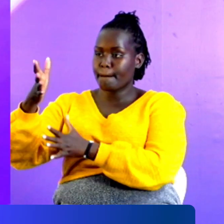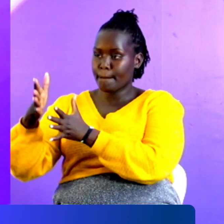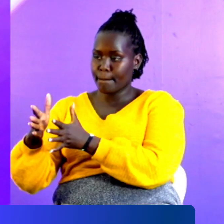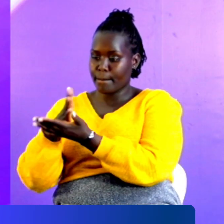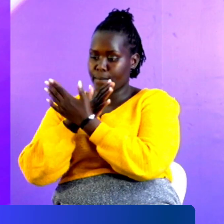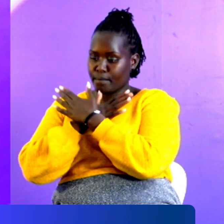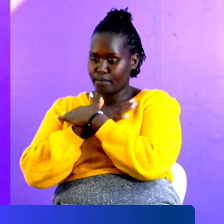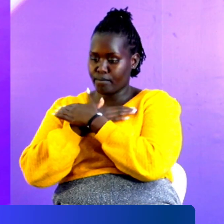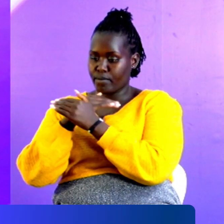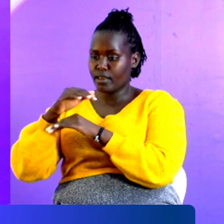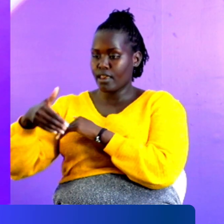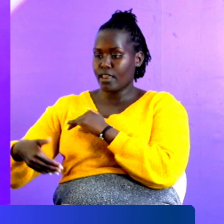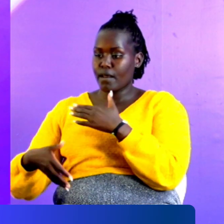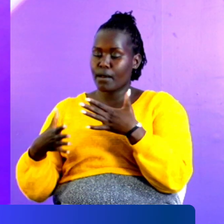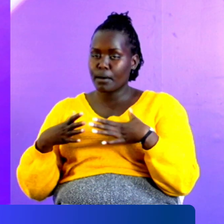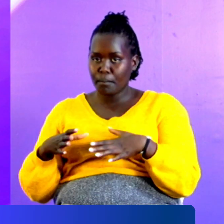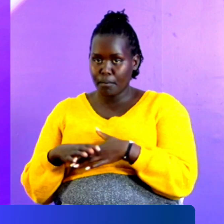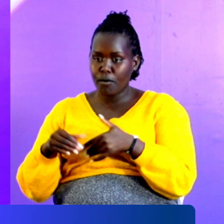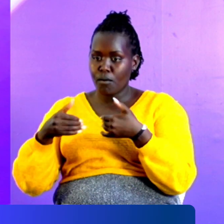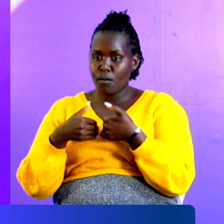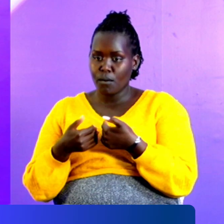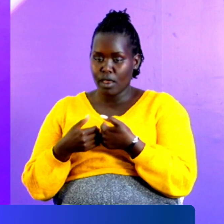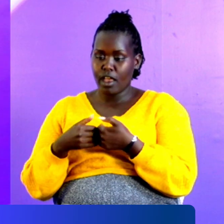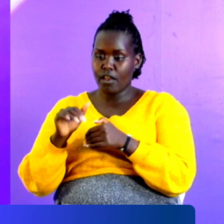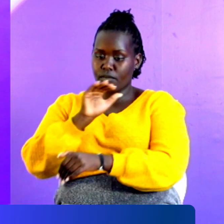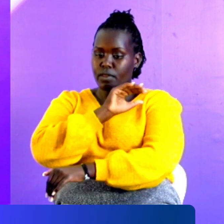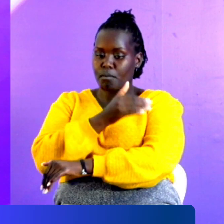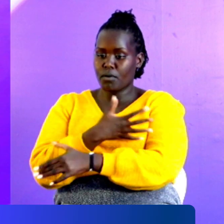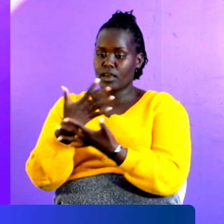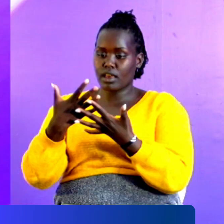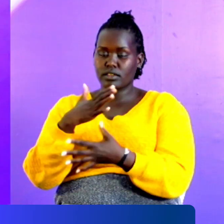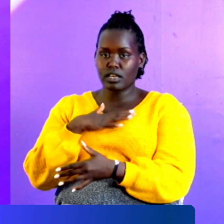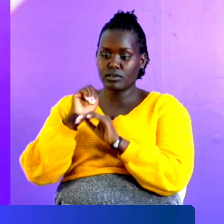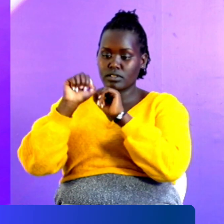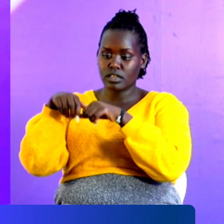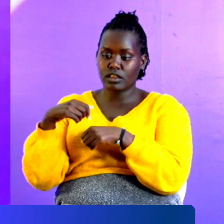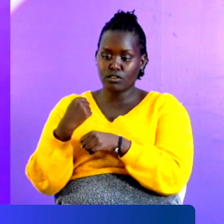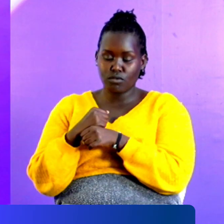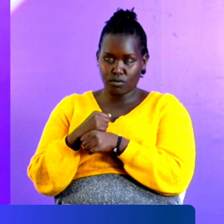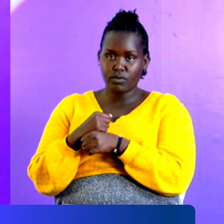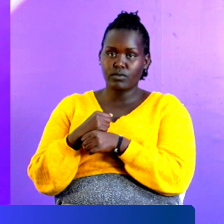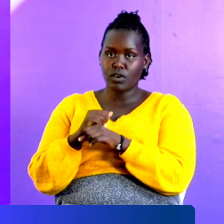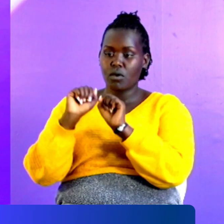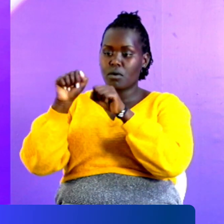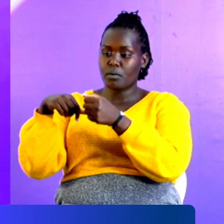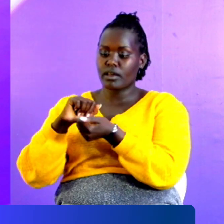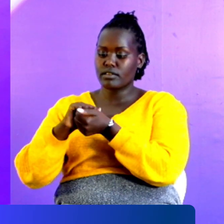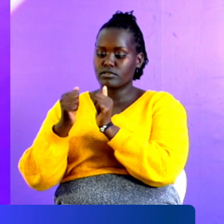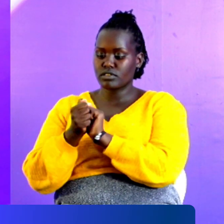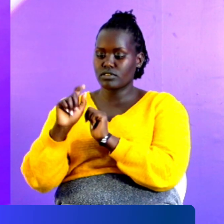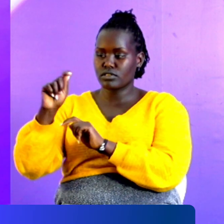Kenyans, friends, fellow young people, we have a lot of power in our hands. We can do it. We can change